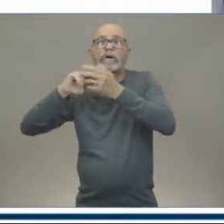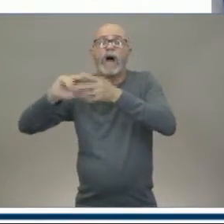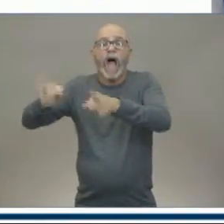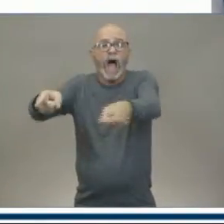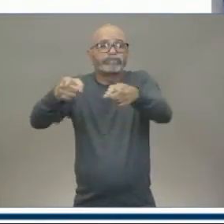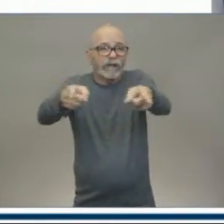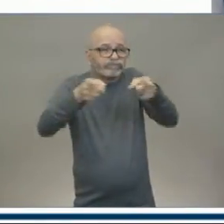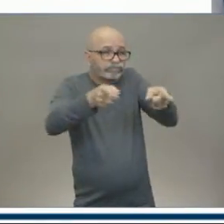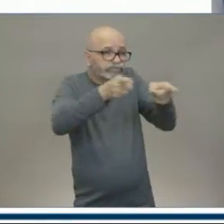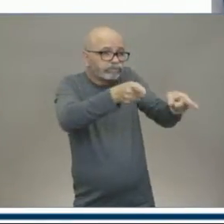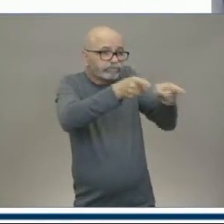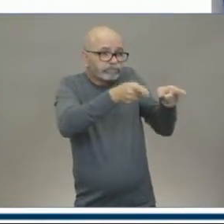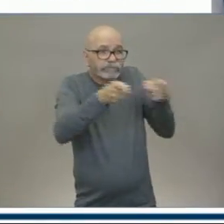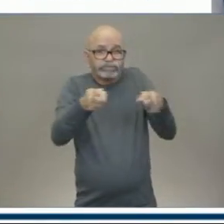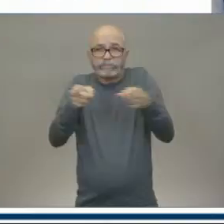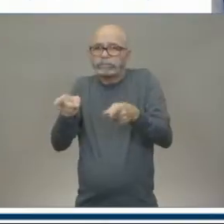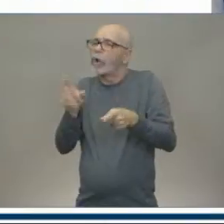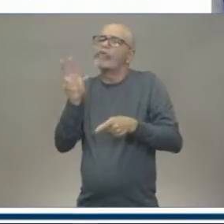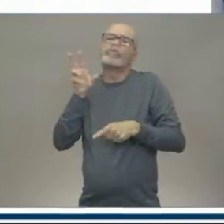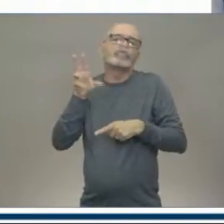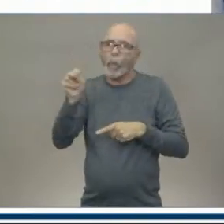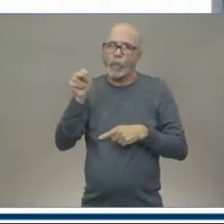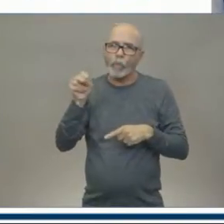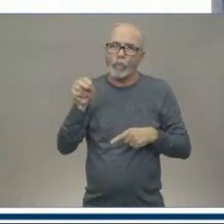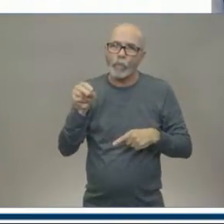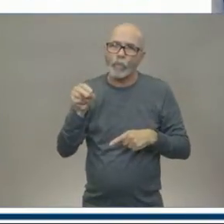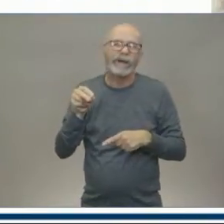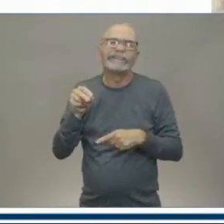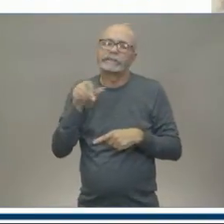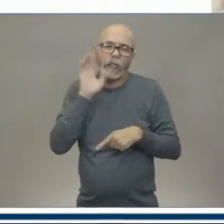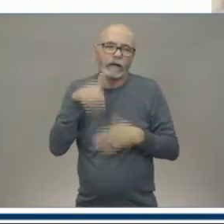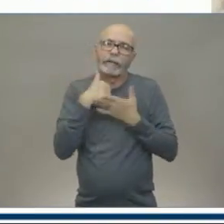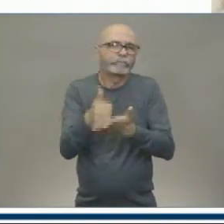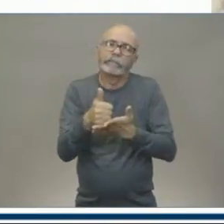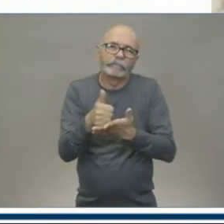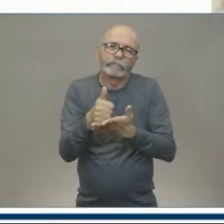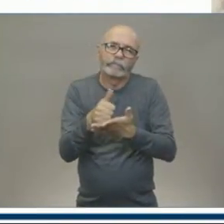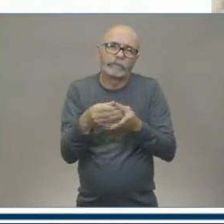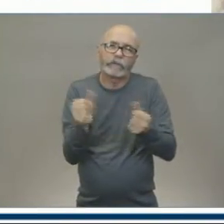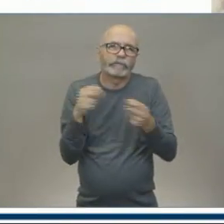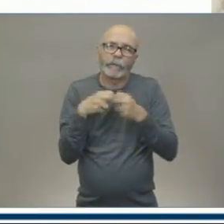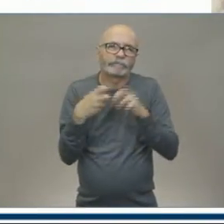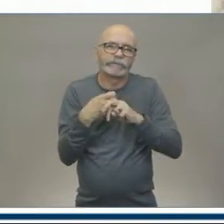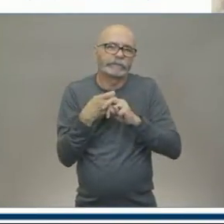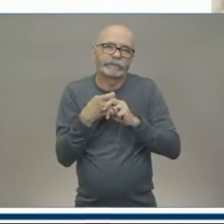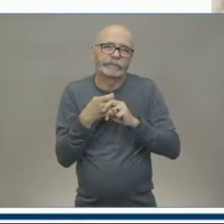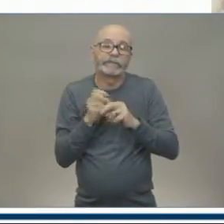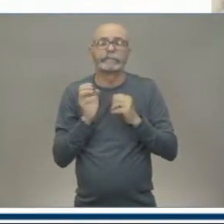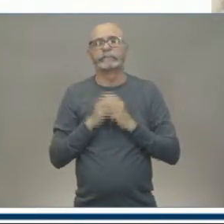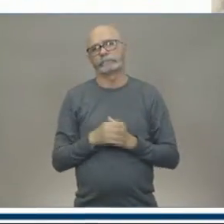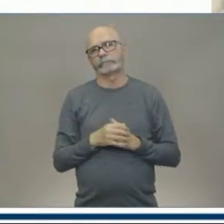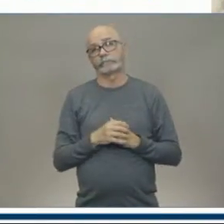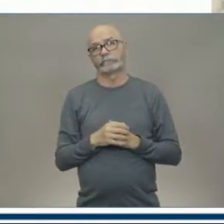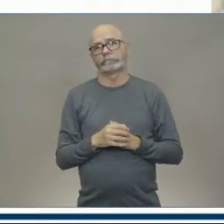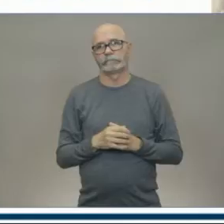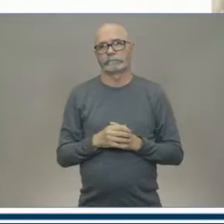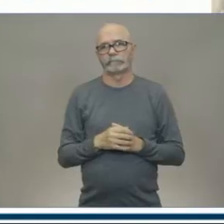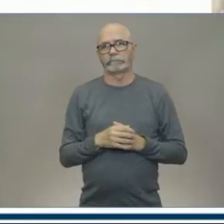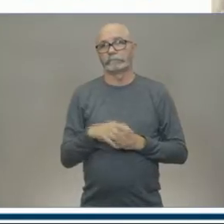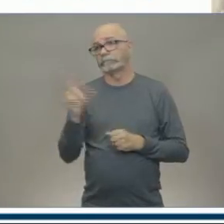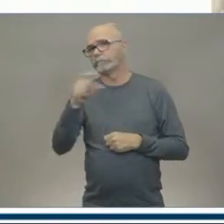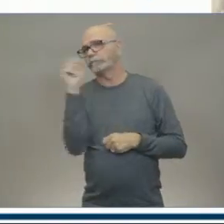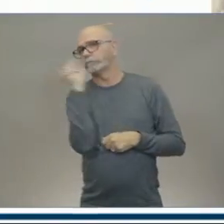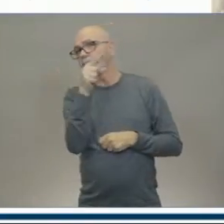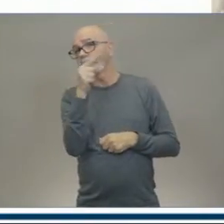notified really isn't helpful. Go ahead with your follow-up, Francois. I'm wondering about bigger